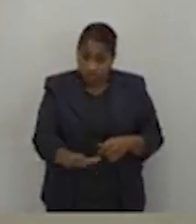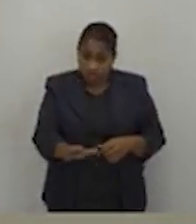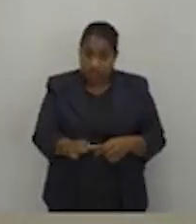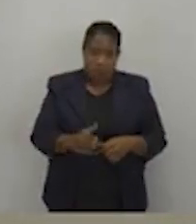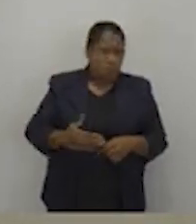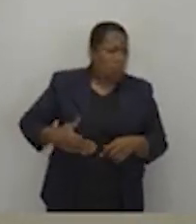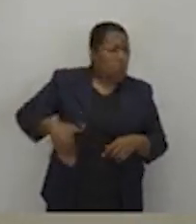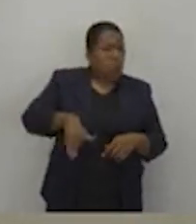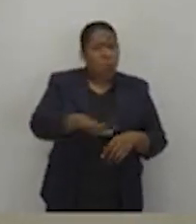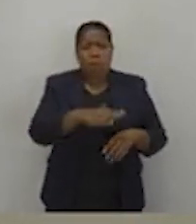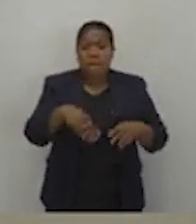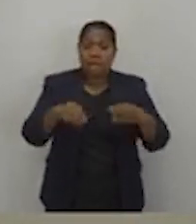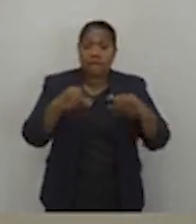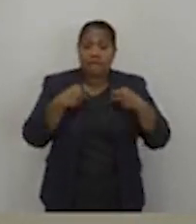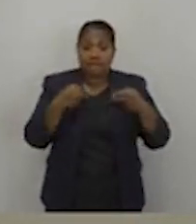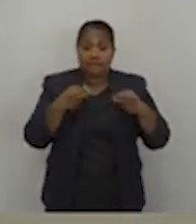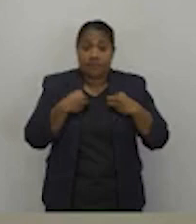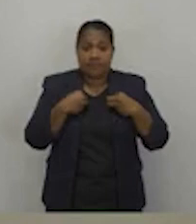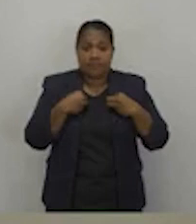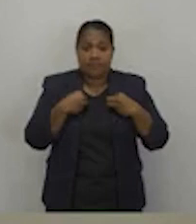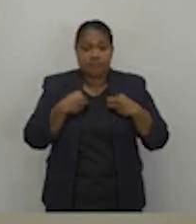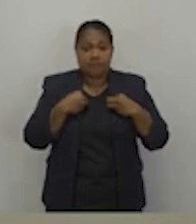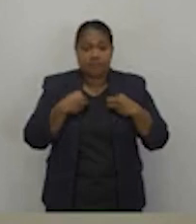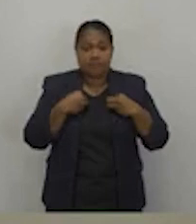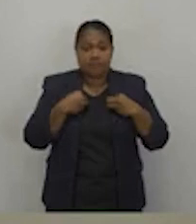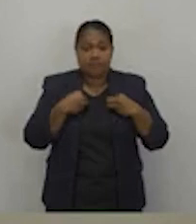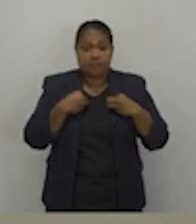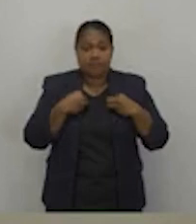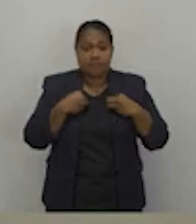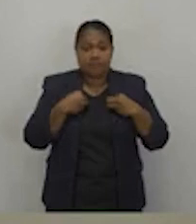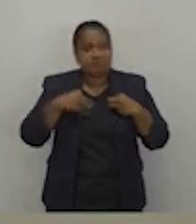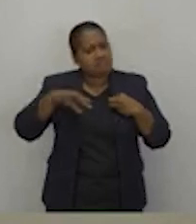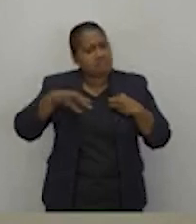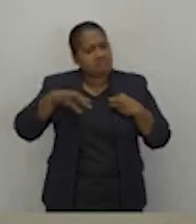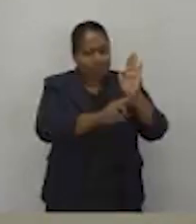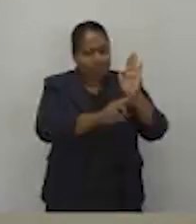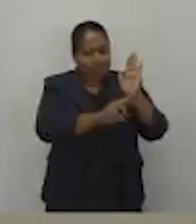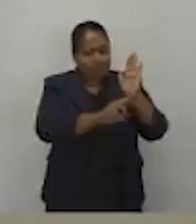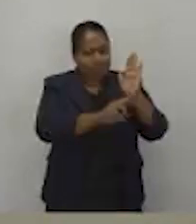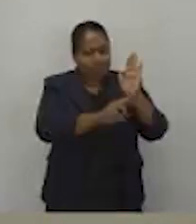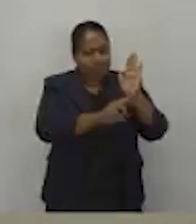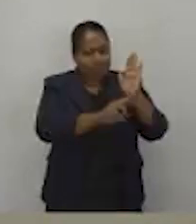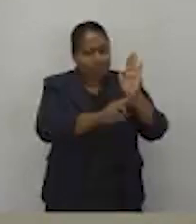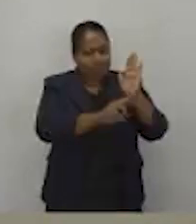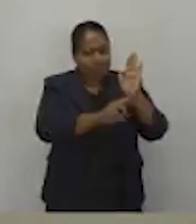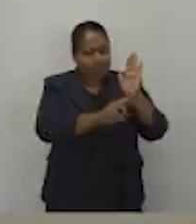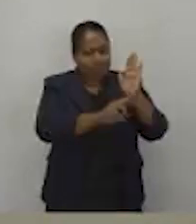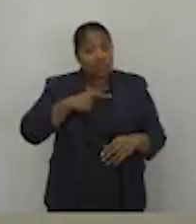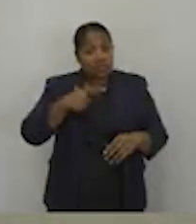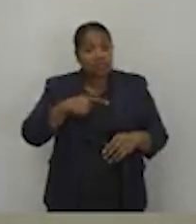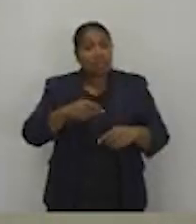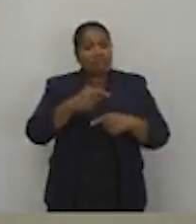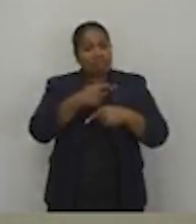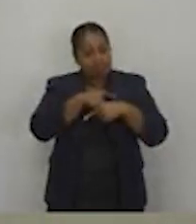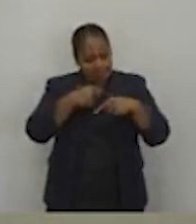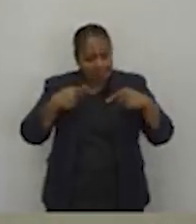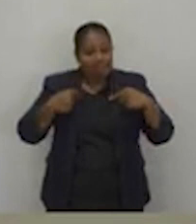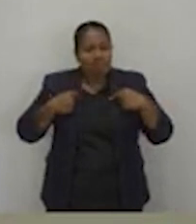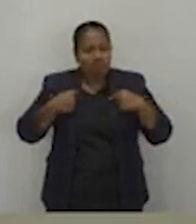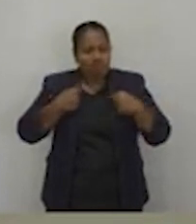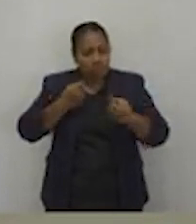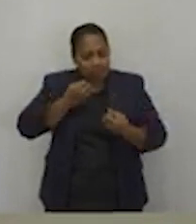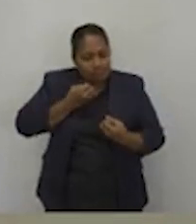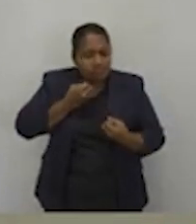size to go back to following that proven rule book. That's why we are enforcing the same